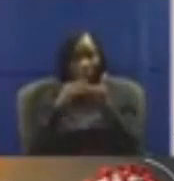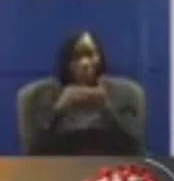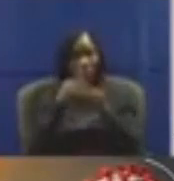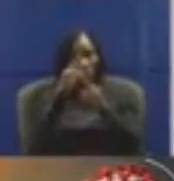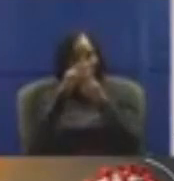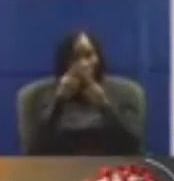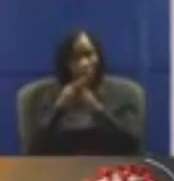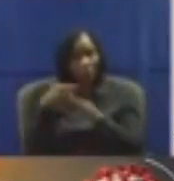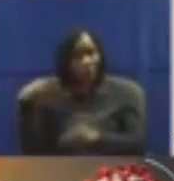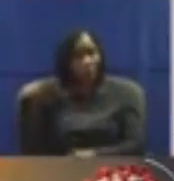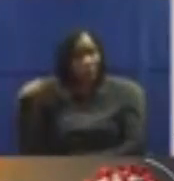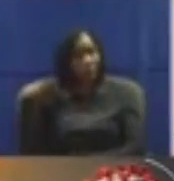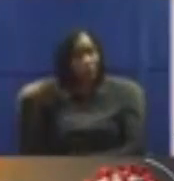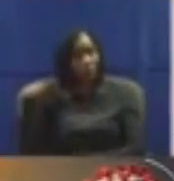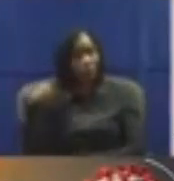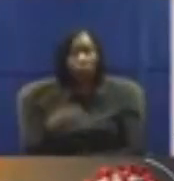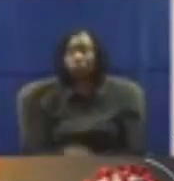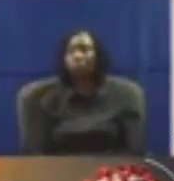Minister.